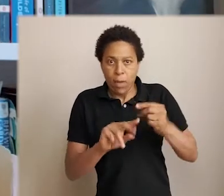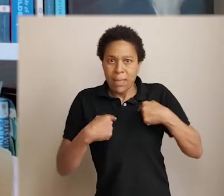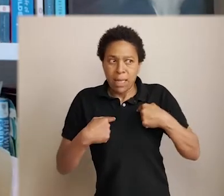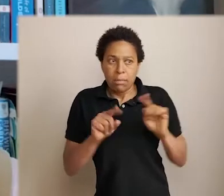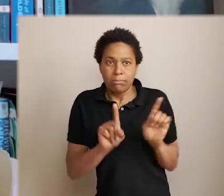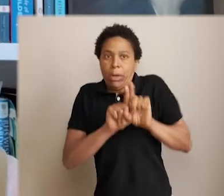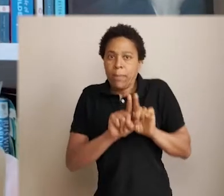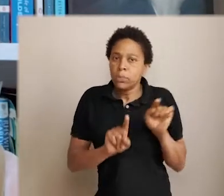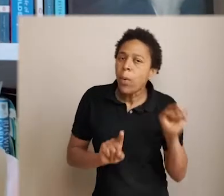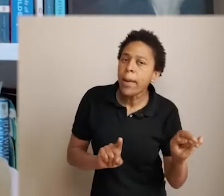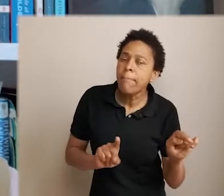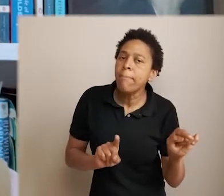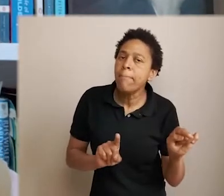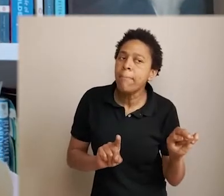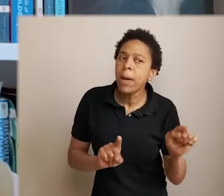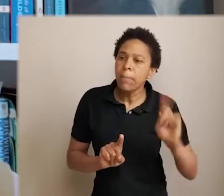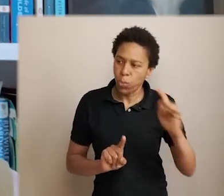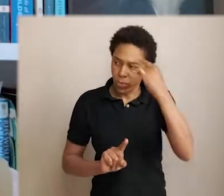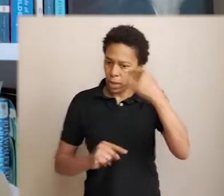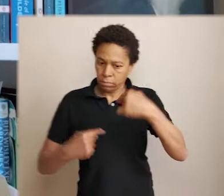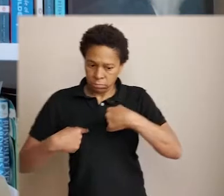say, well, you know, he's gay, so you must be gay too.